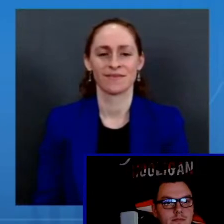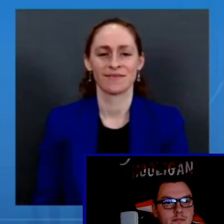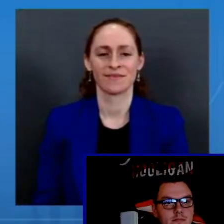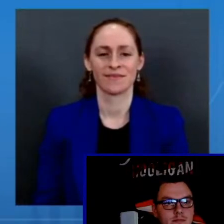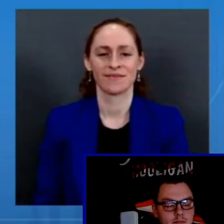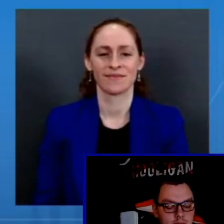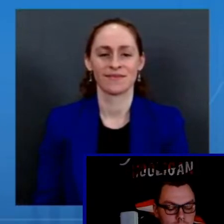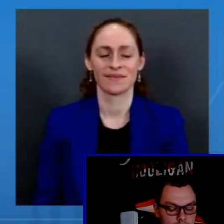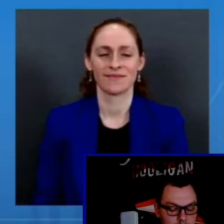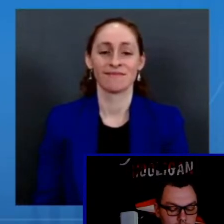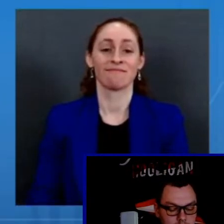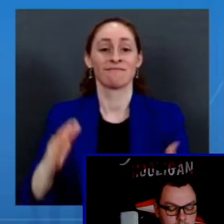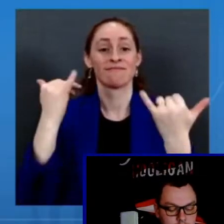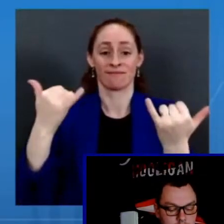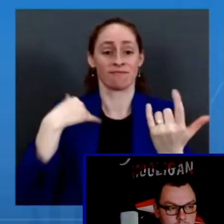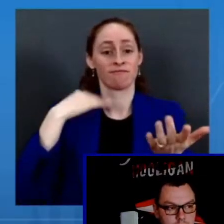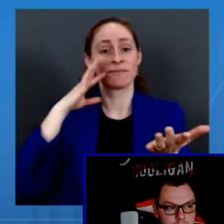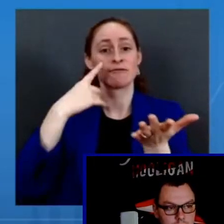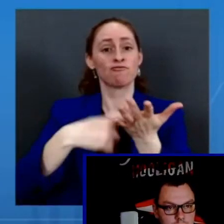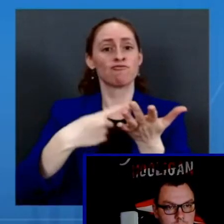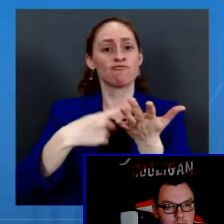daily average of cases is about